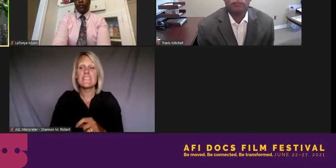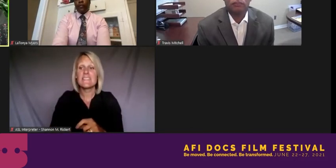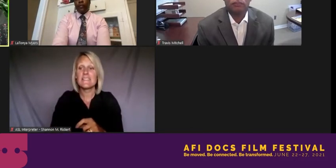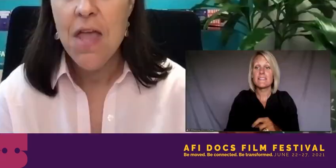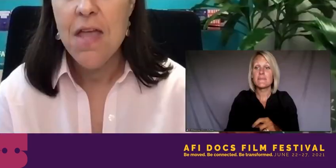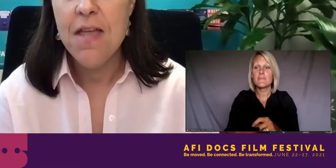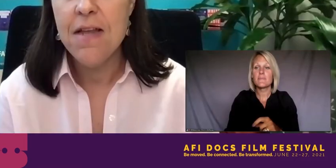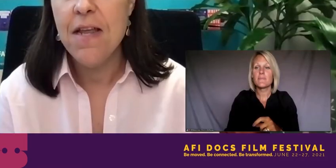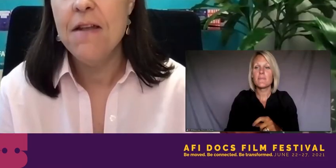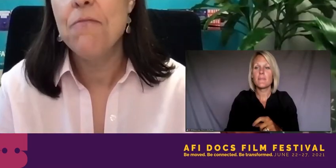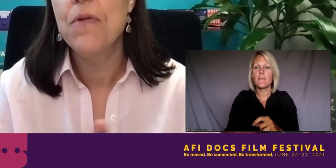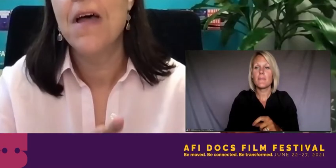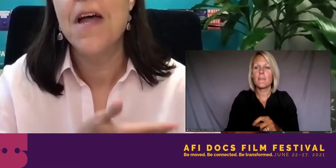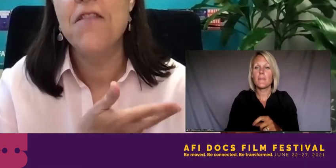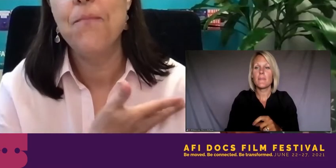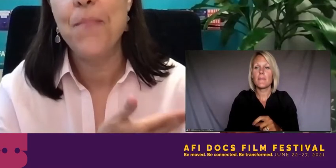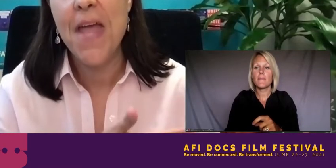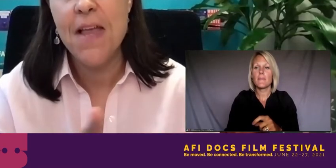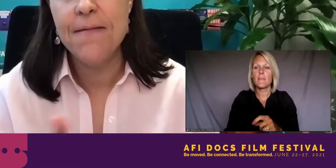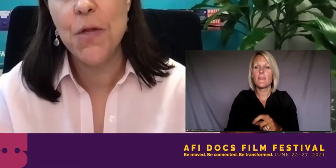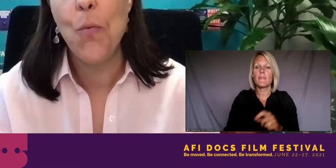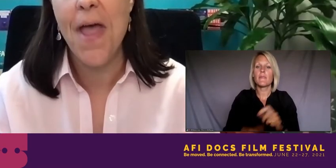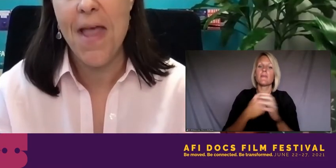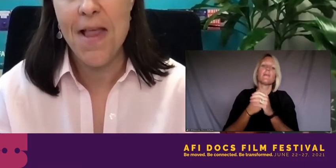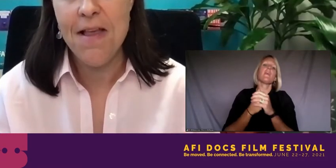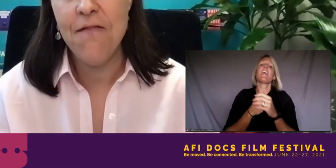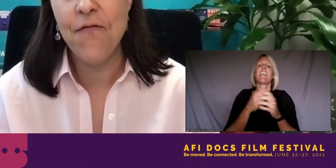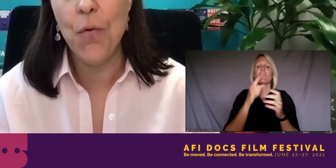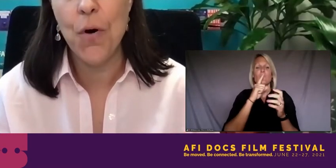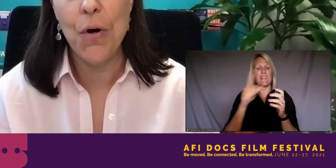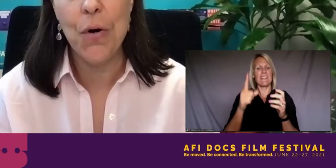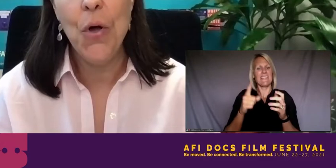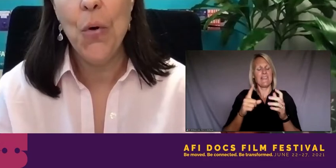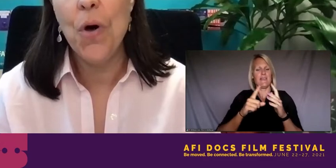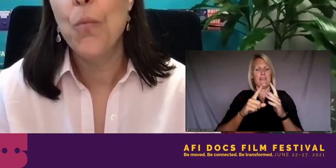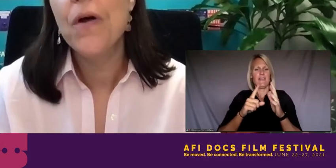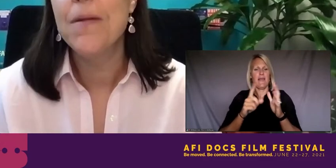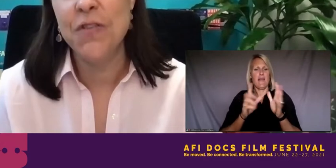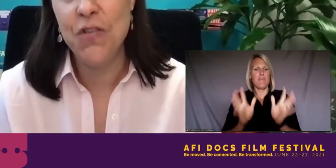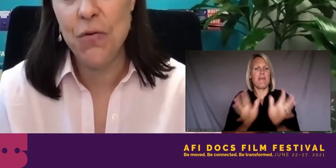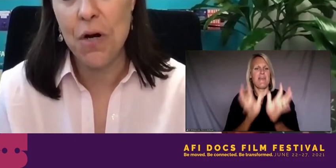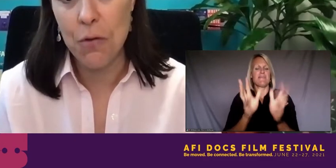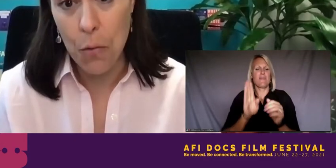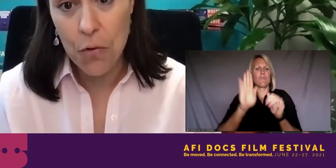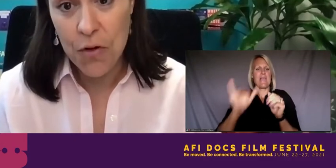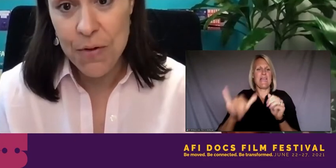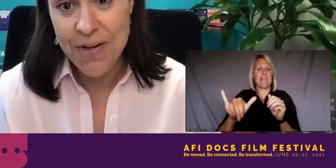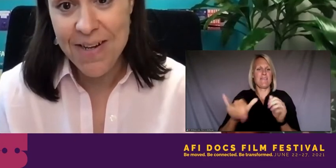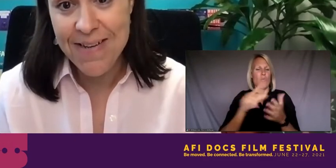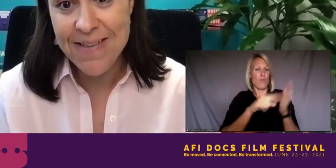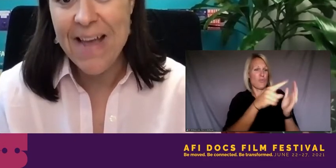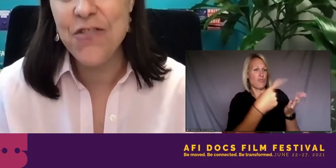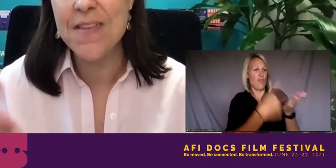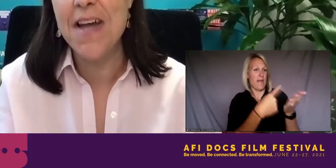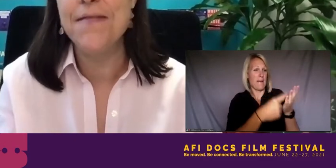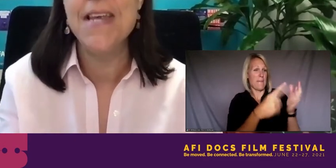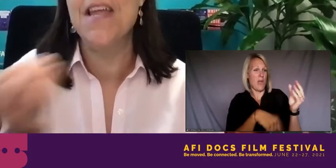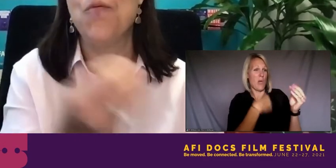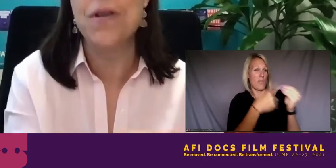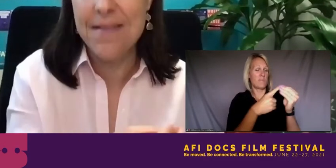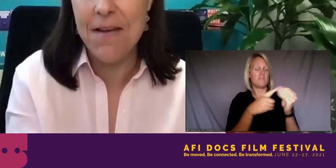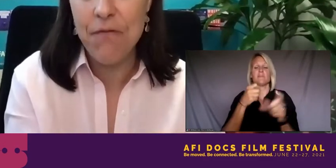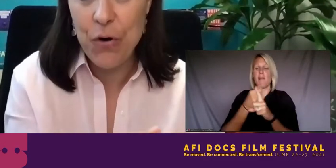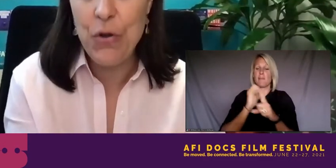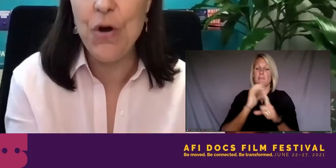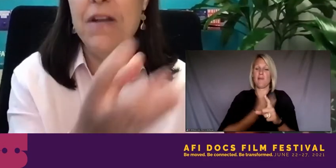talked about, it kind of paves the way for what we're able to do in our local communities, and just kind of